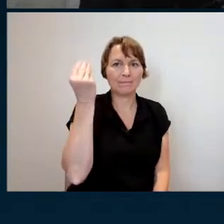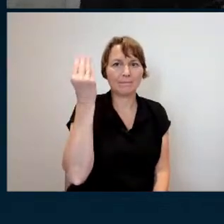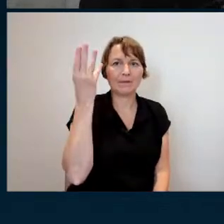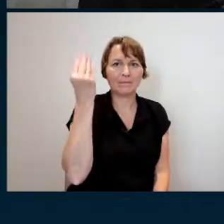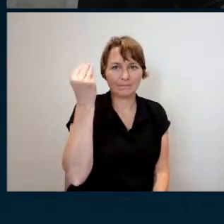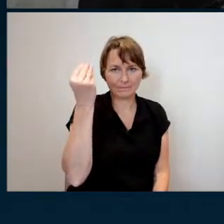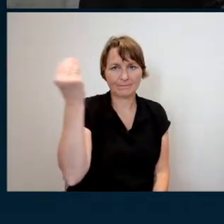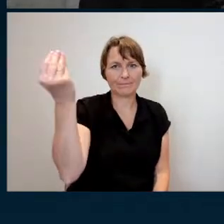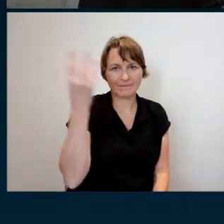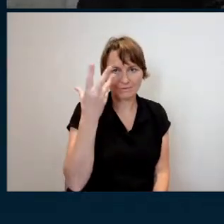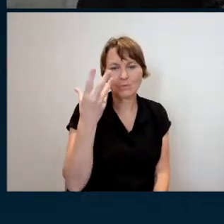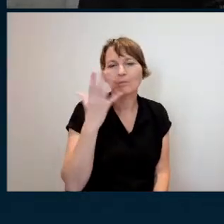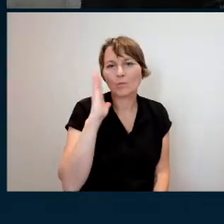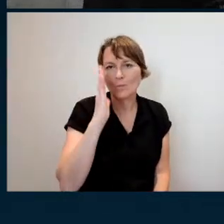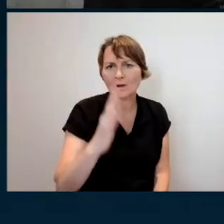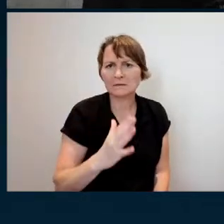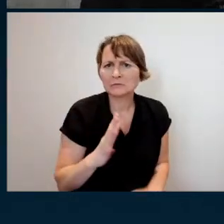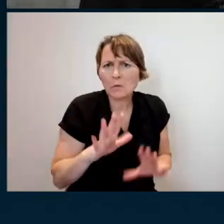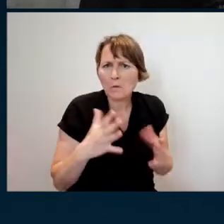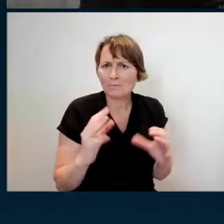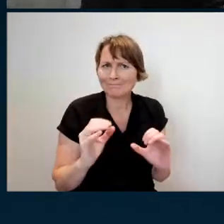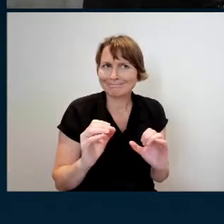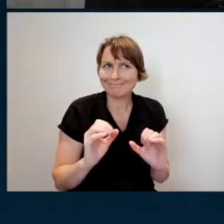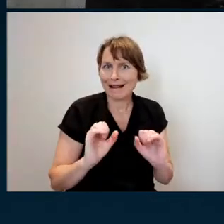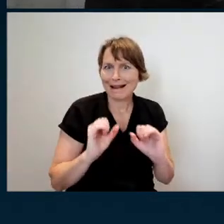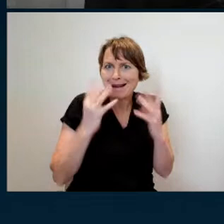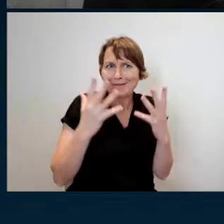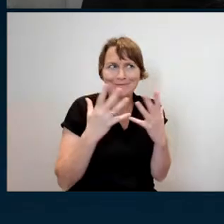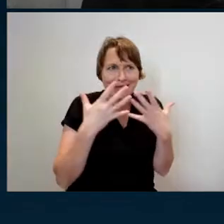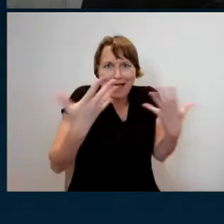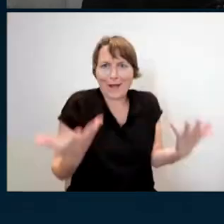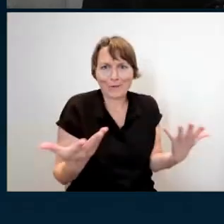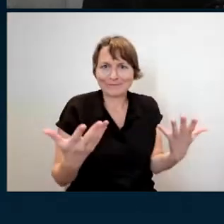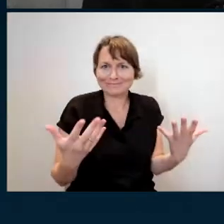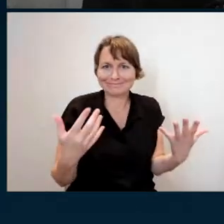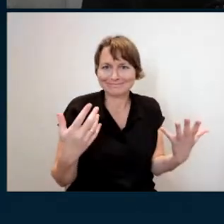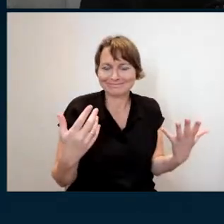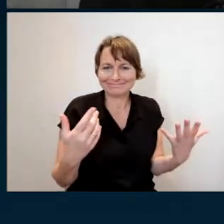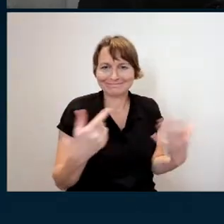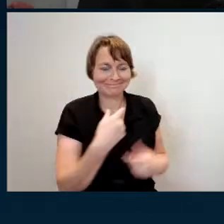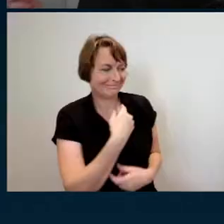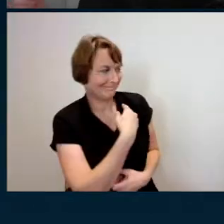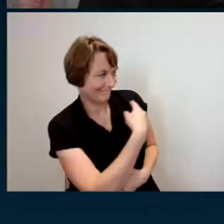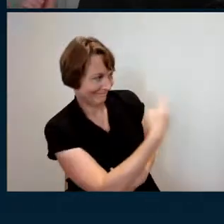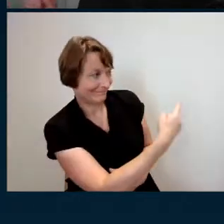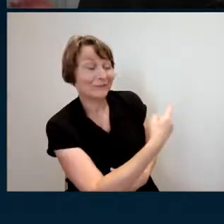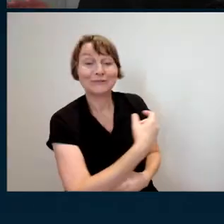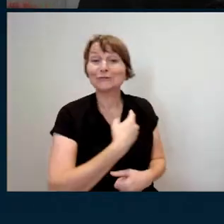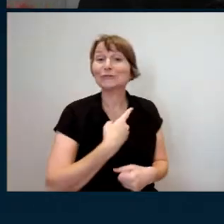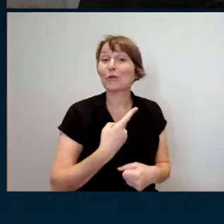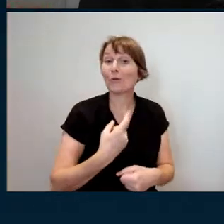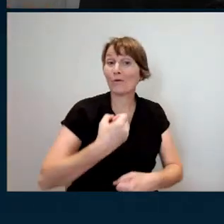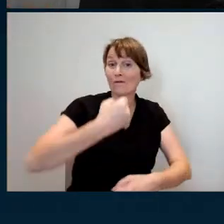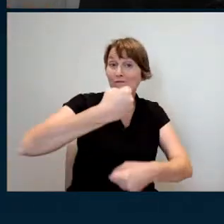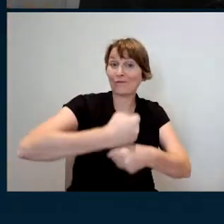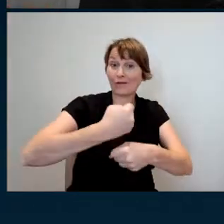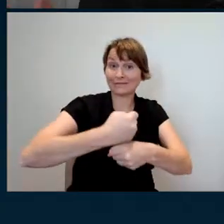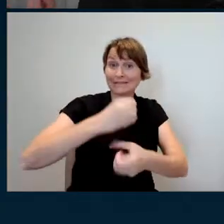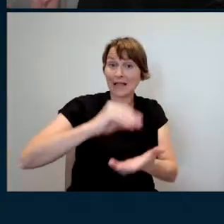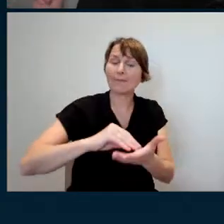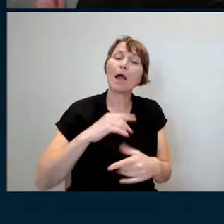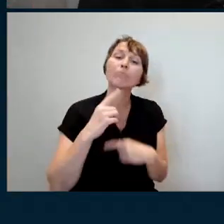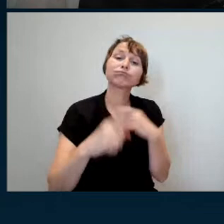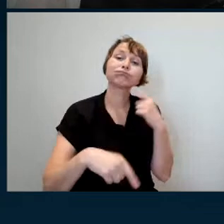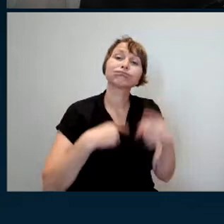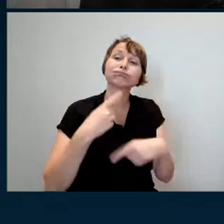So what does that look like in real life? Like I said, I have this function app running, and I cheated a bit with this